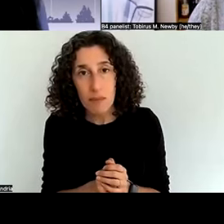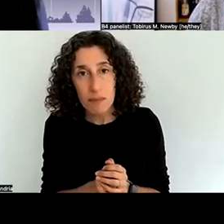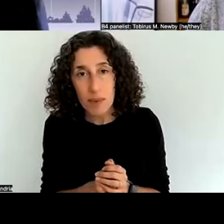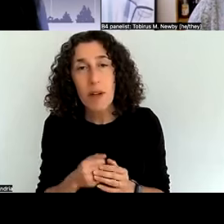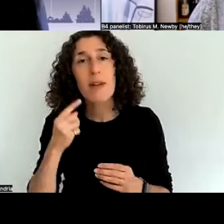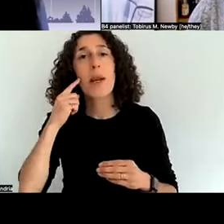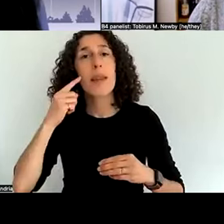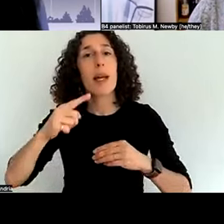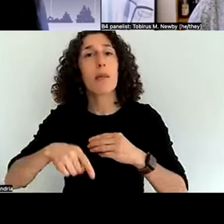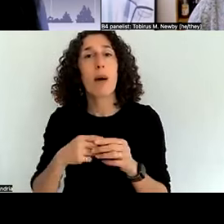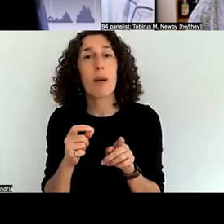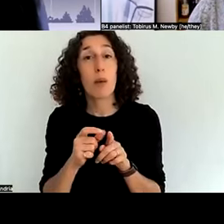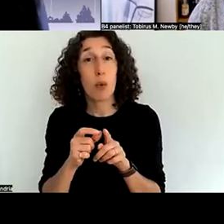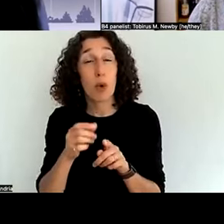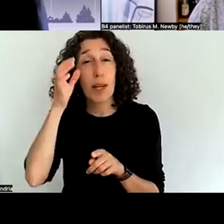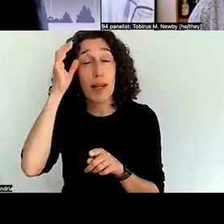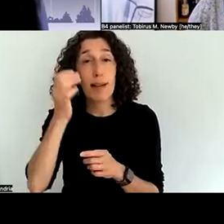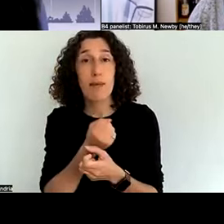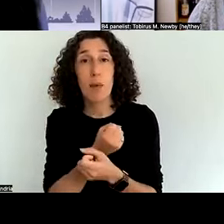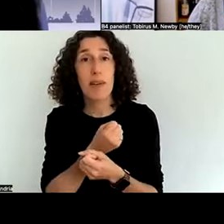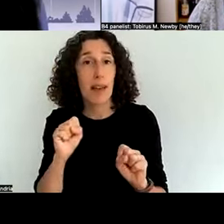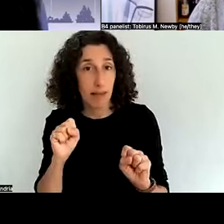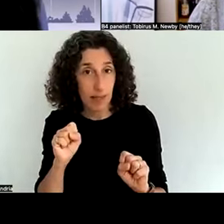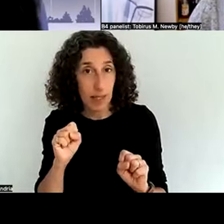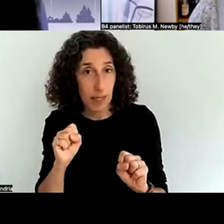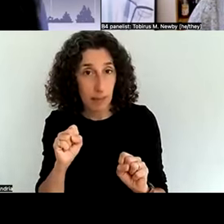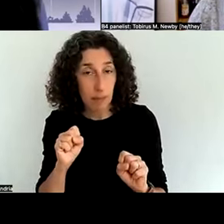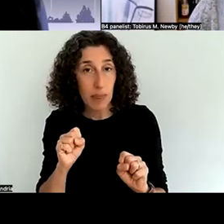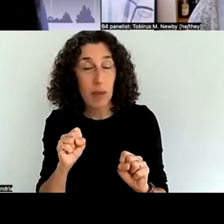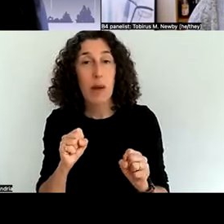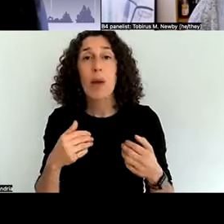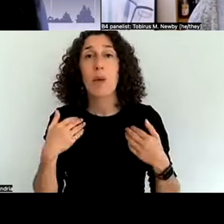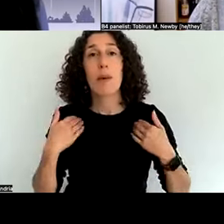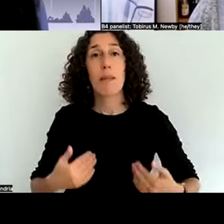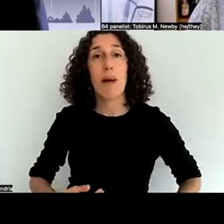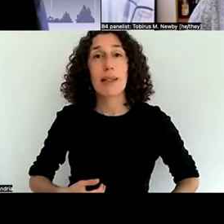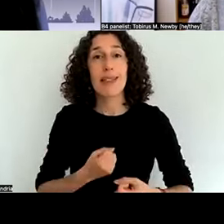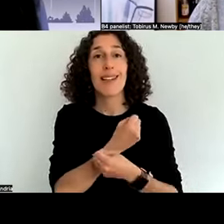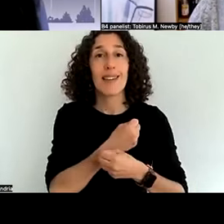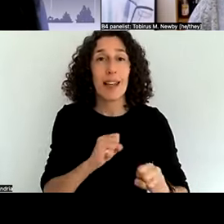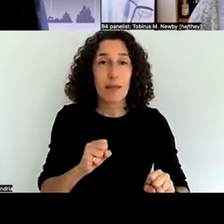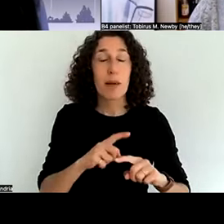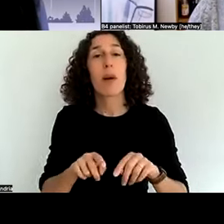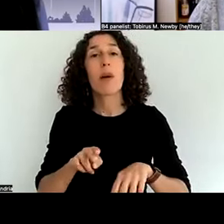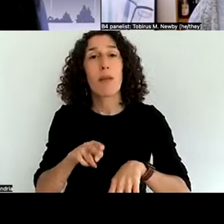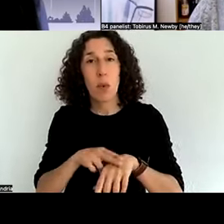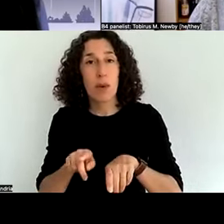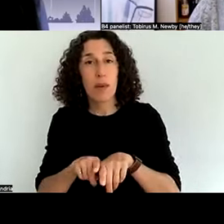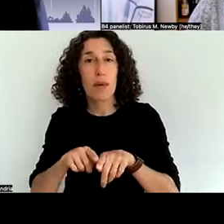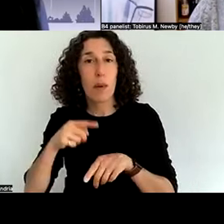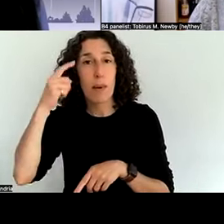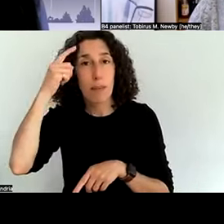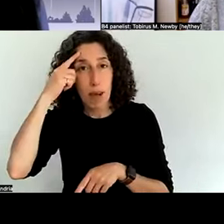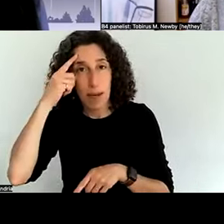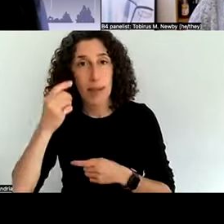are bodily, recognizing often that body and mind and spirit are not separate, and that surveillance and